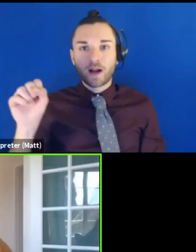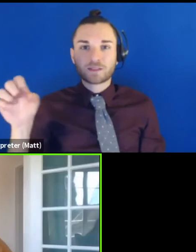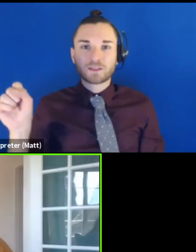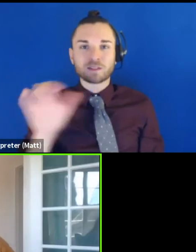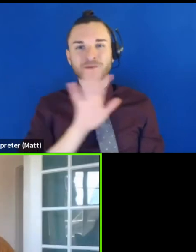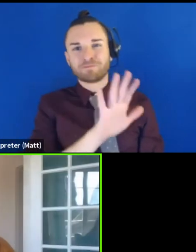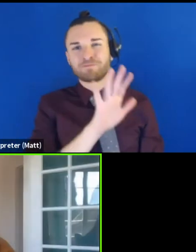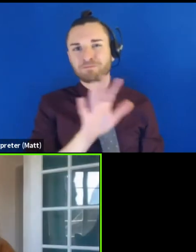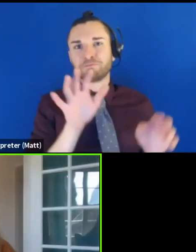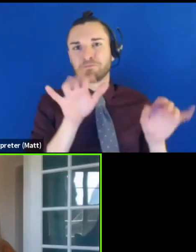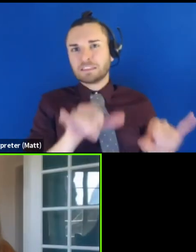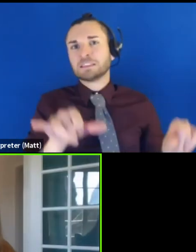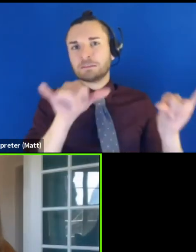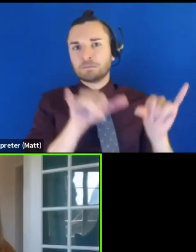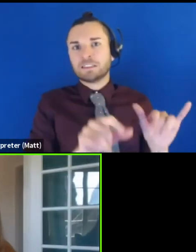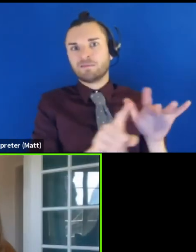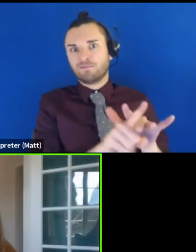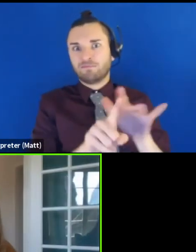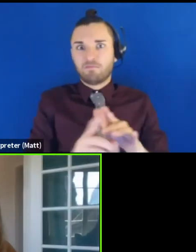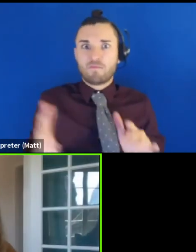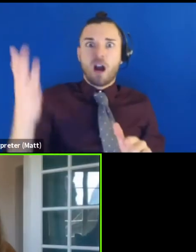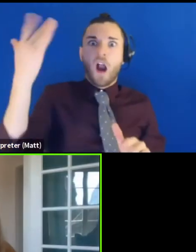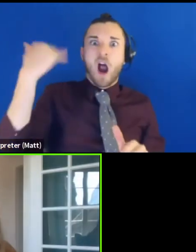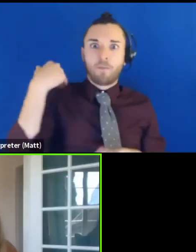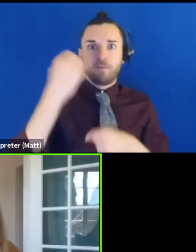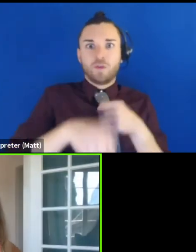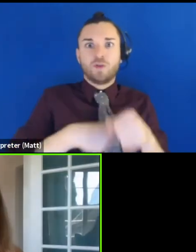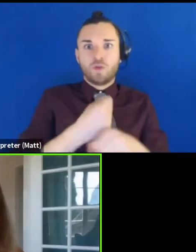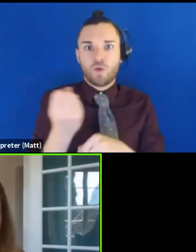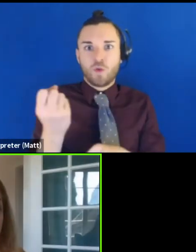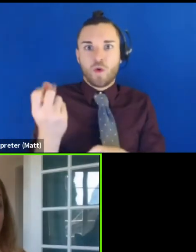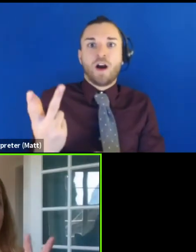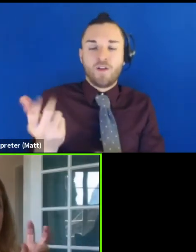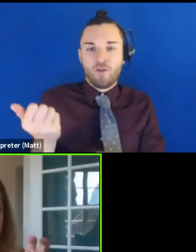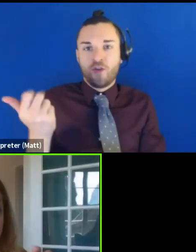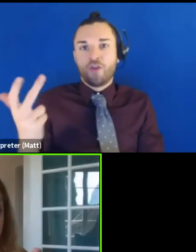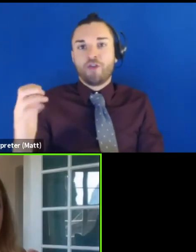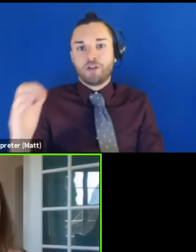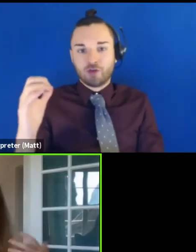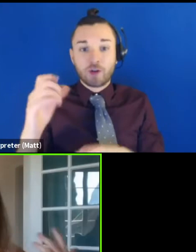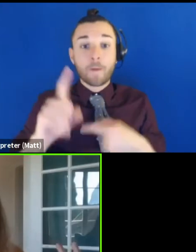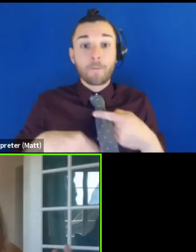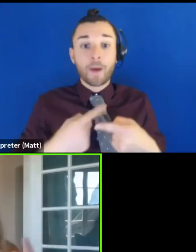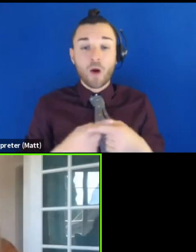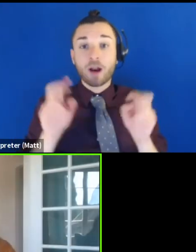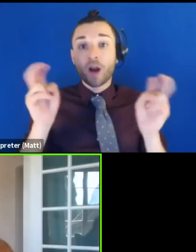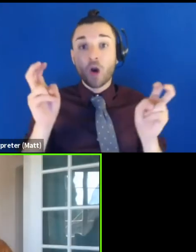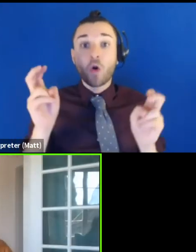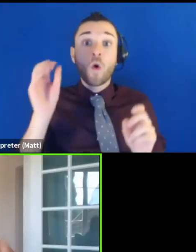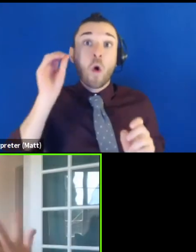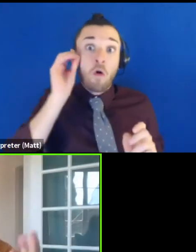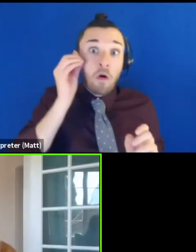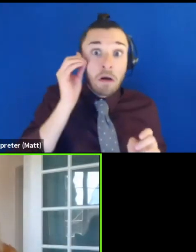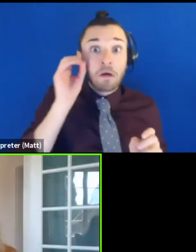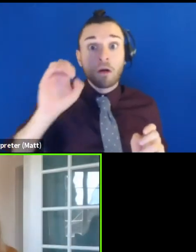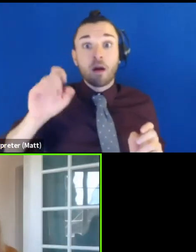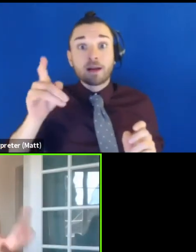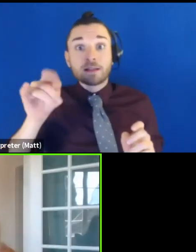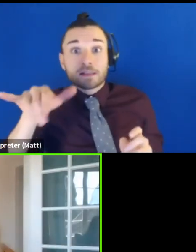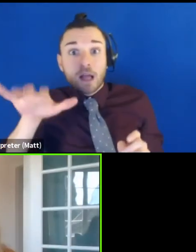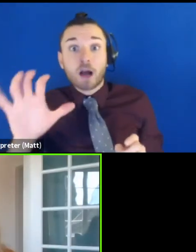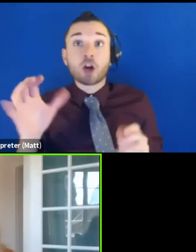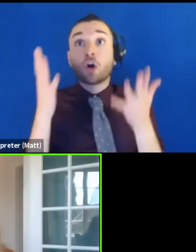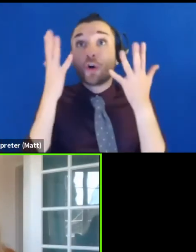It's basically how sexually oversexed, sexually exotic, oriental, dark hair, dark eyes, alluring,